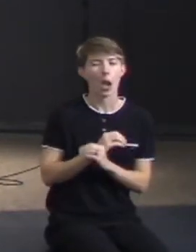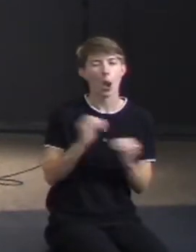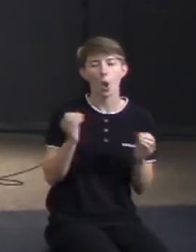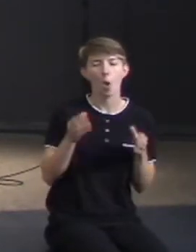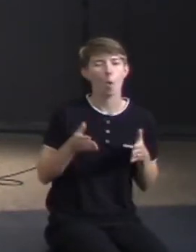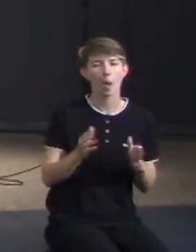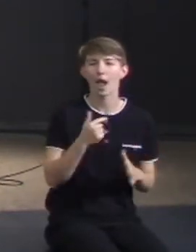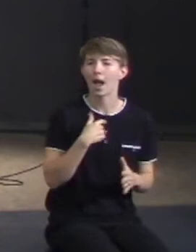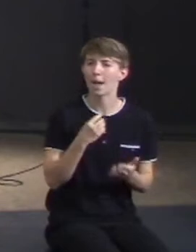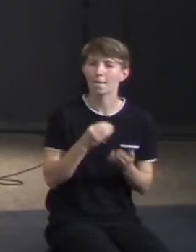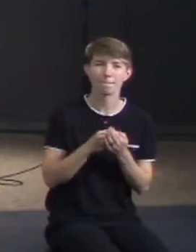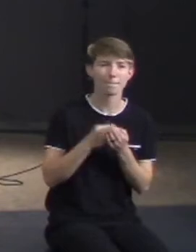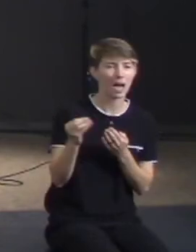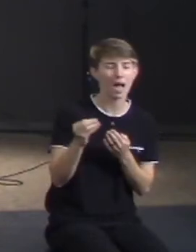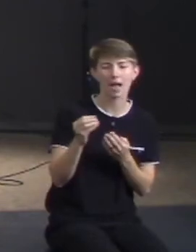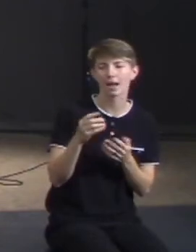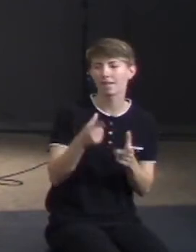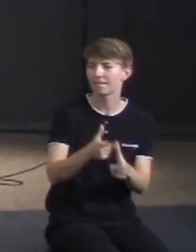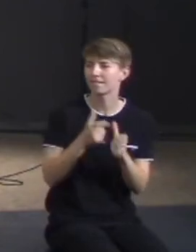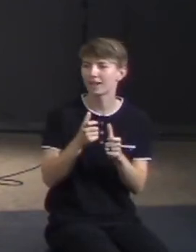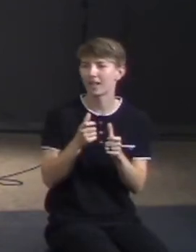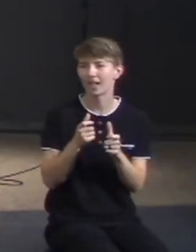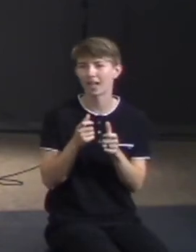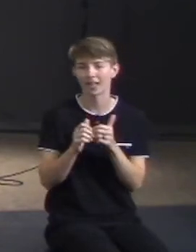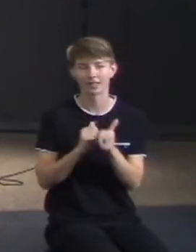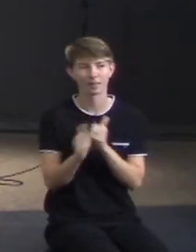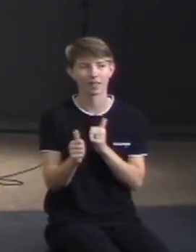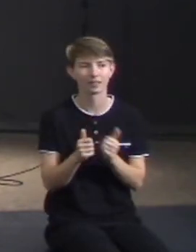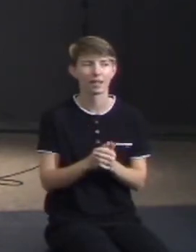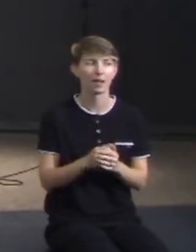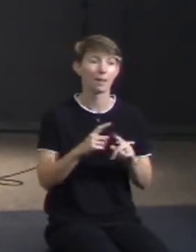fast pass. But after a while standing in those lines,